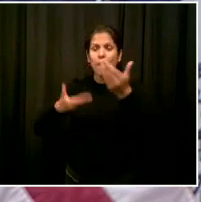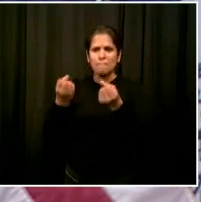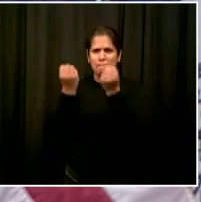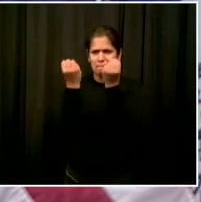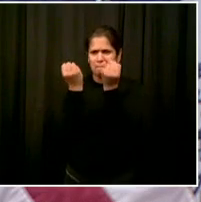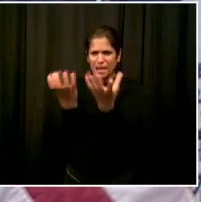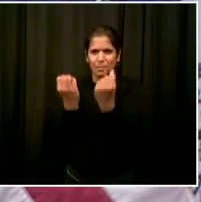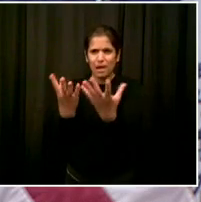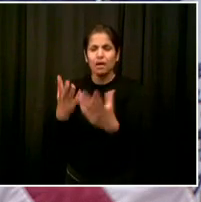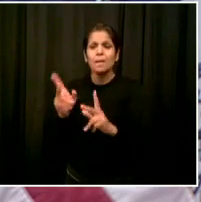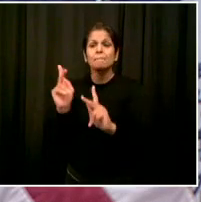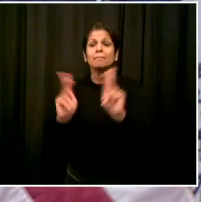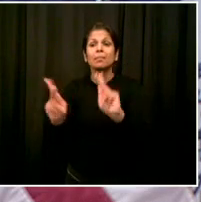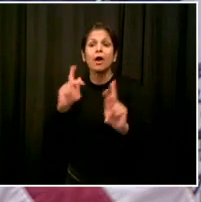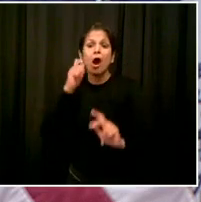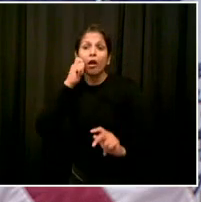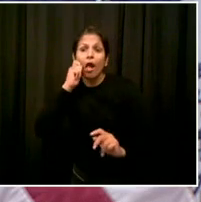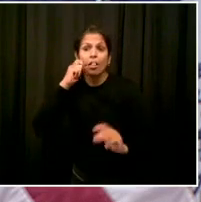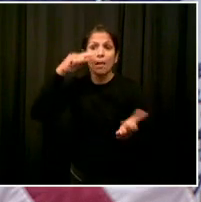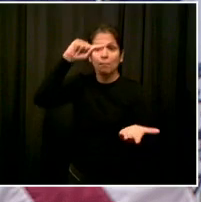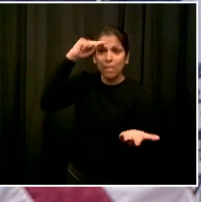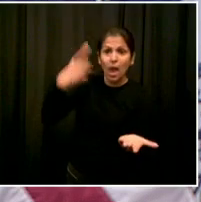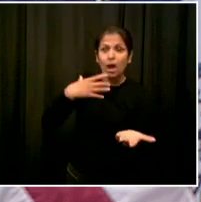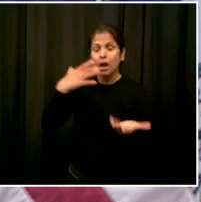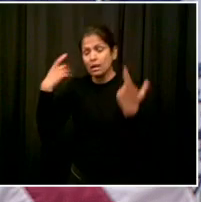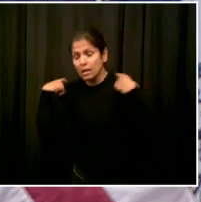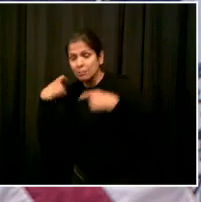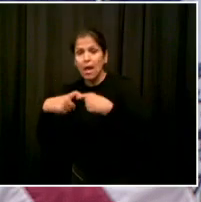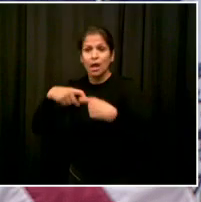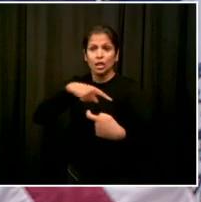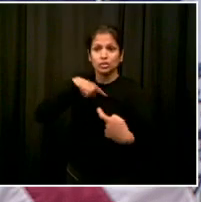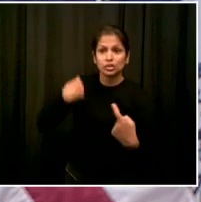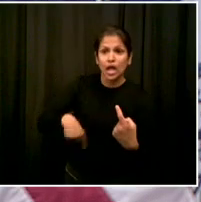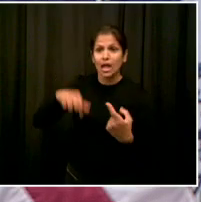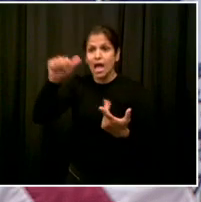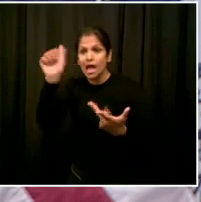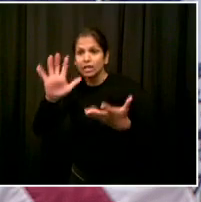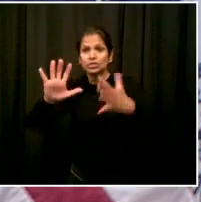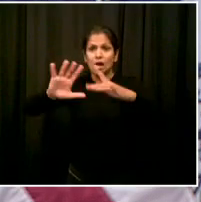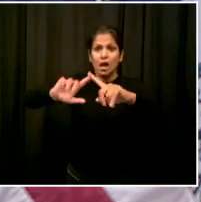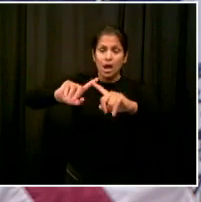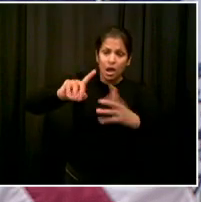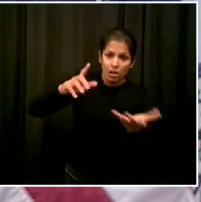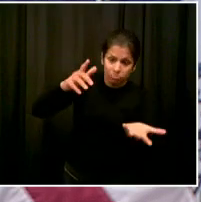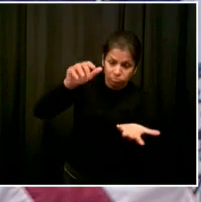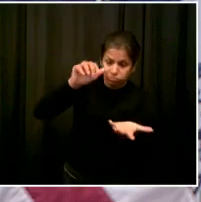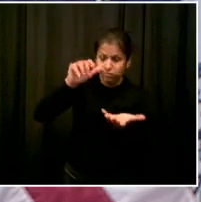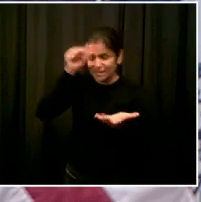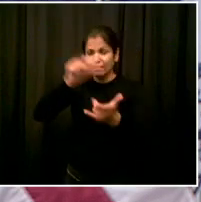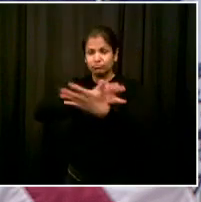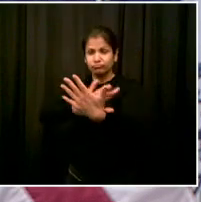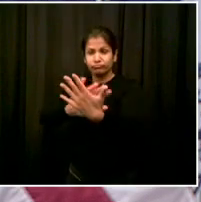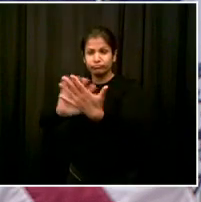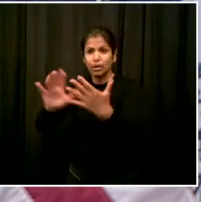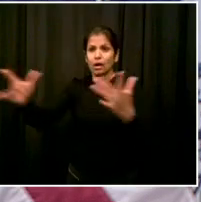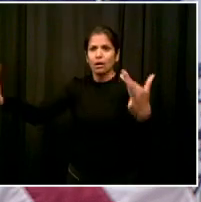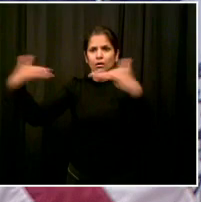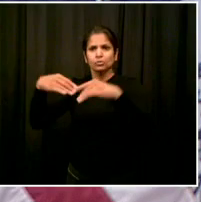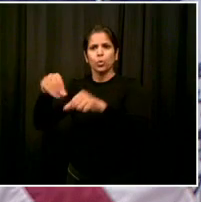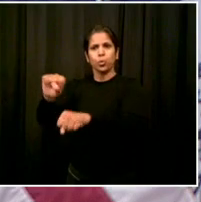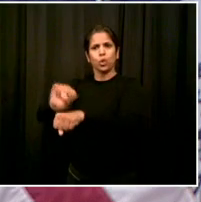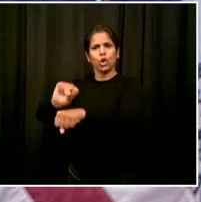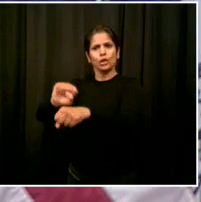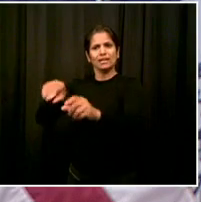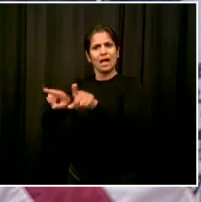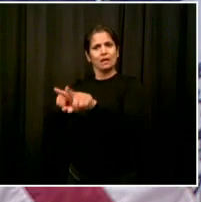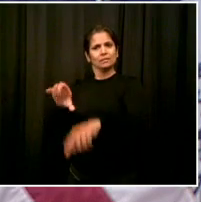to keep growing, but it is a proof positive to me the NYPD culture can and must change. Now, have we gone far enough? No, and I am